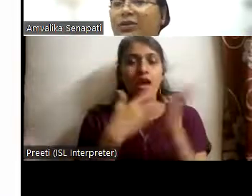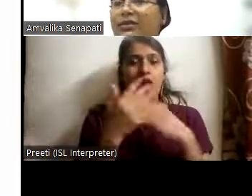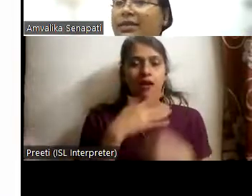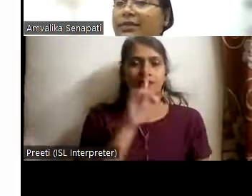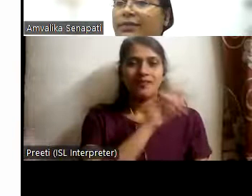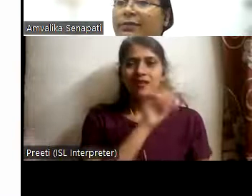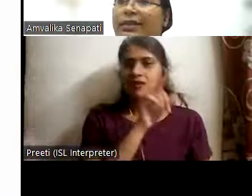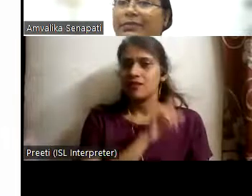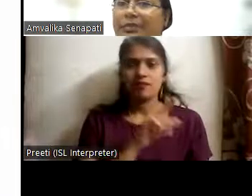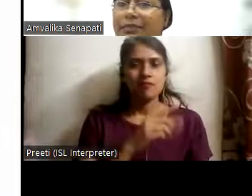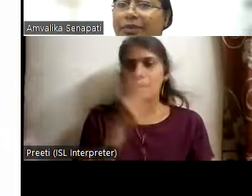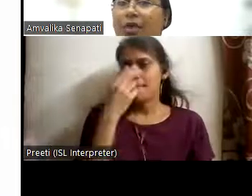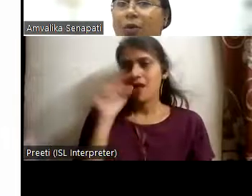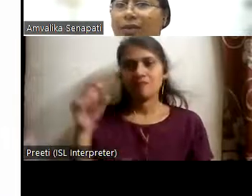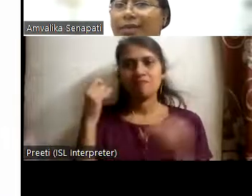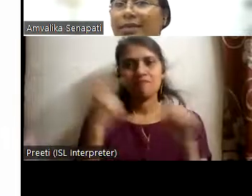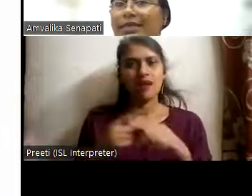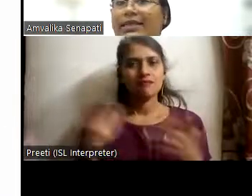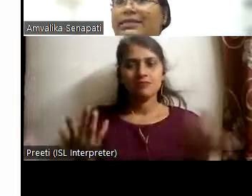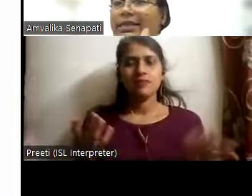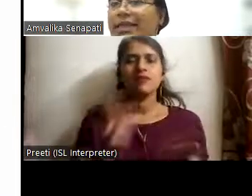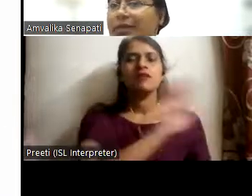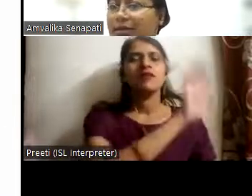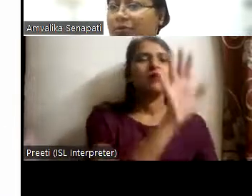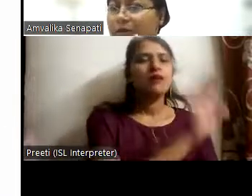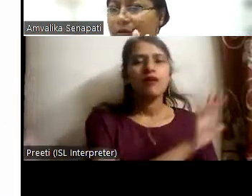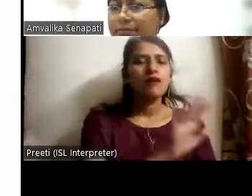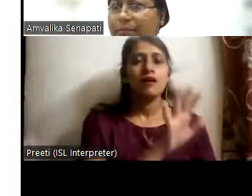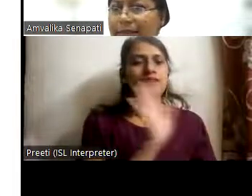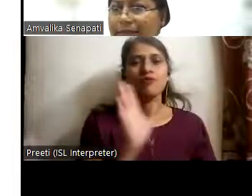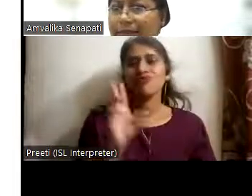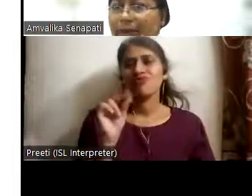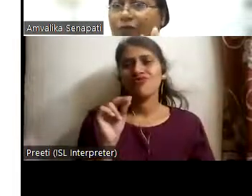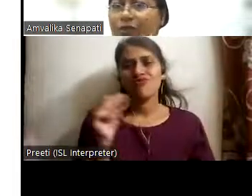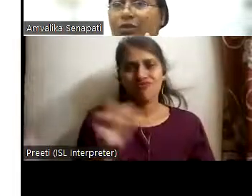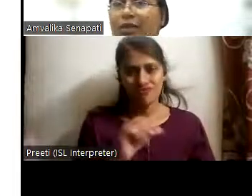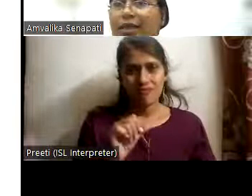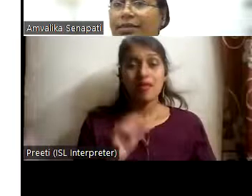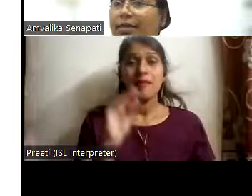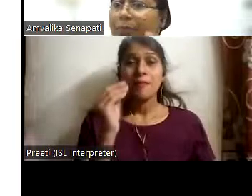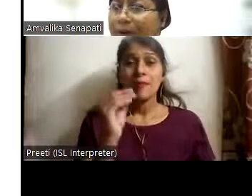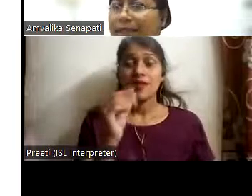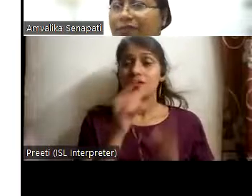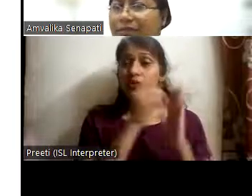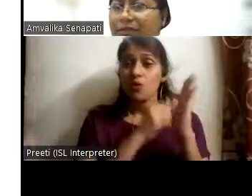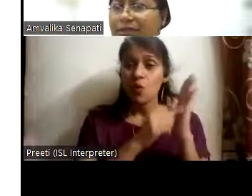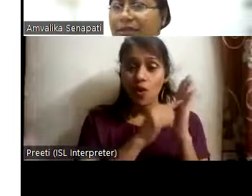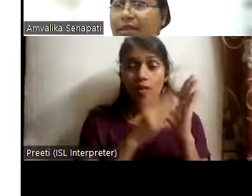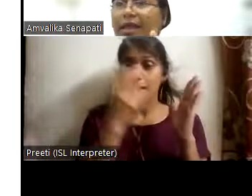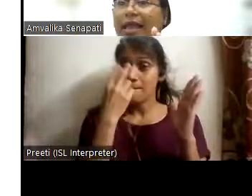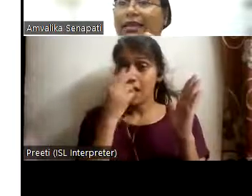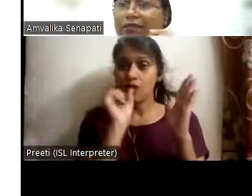are not accessible for blind people. What they need is tactile control panels, which also has braille